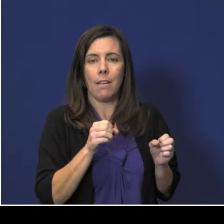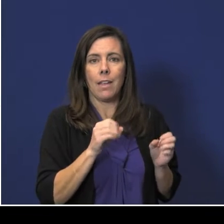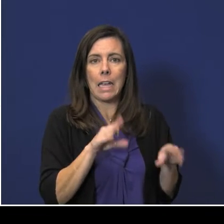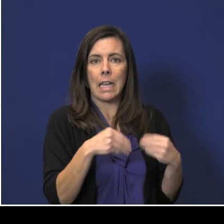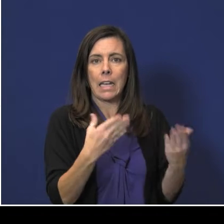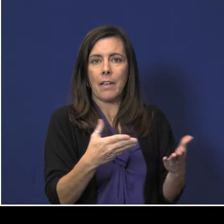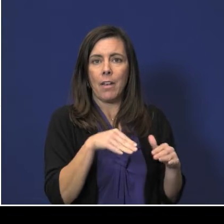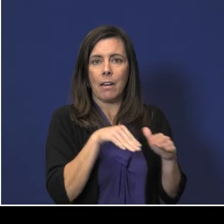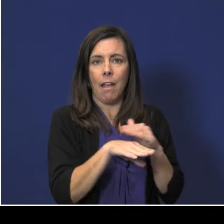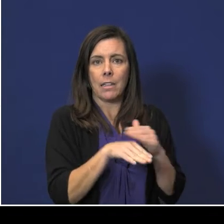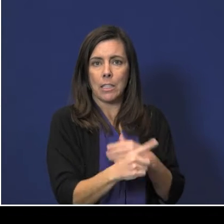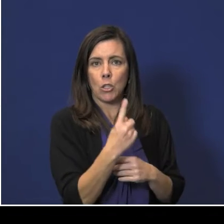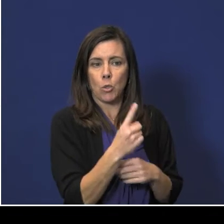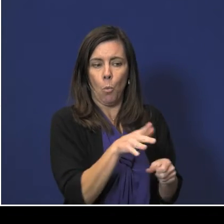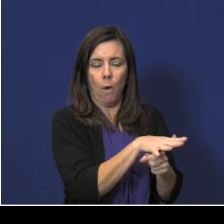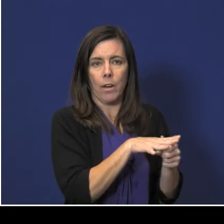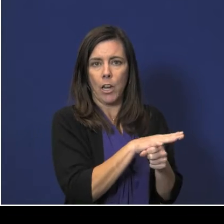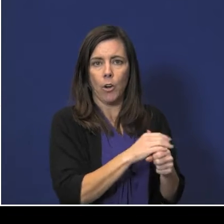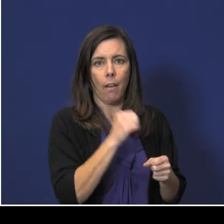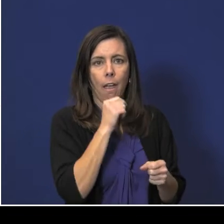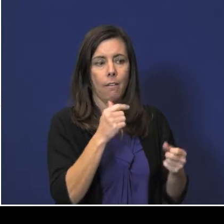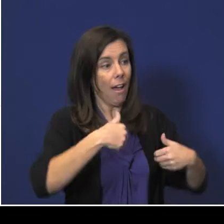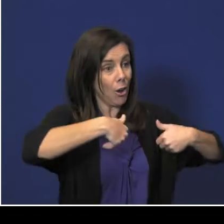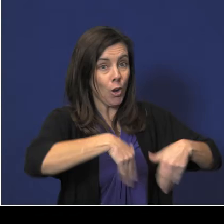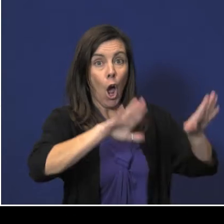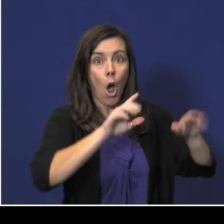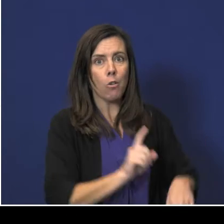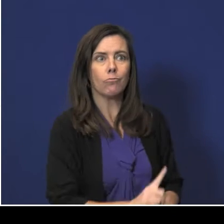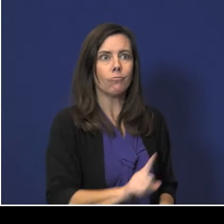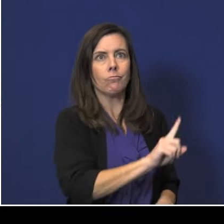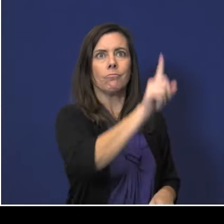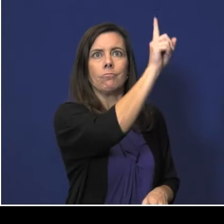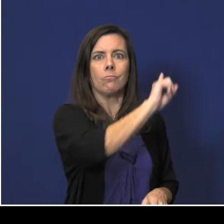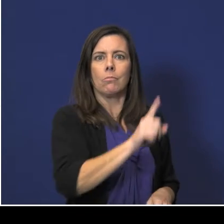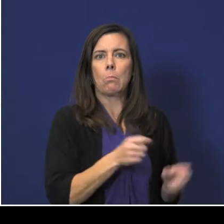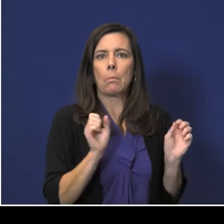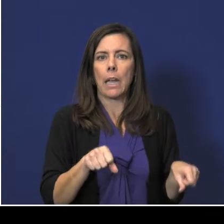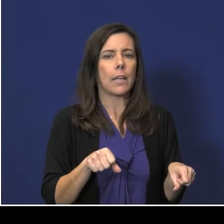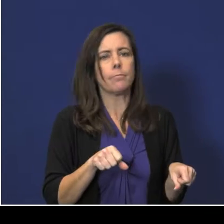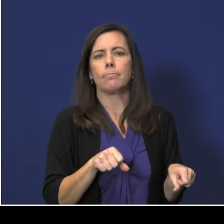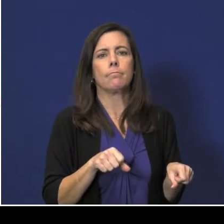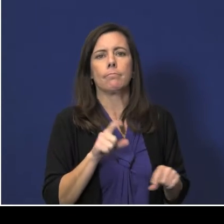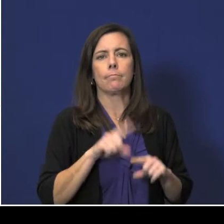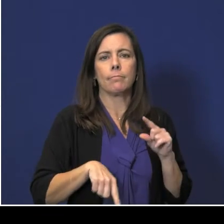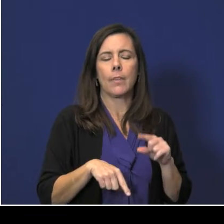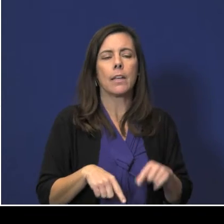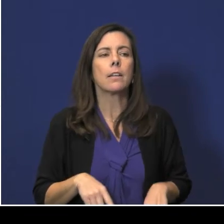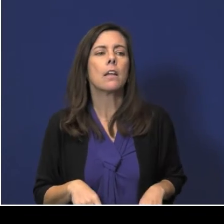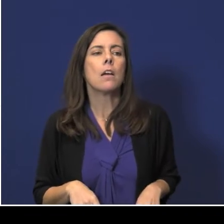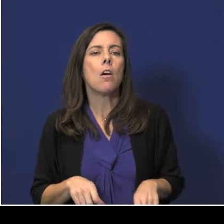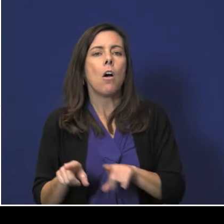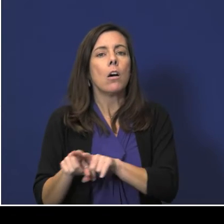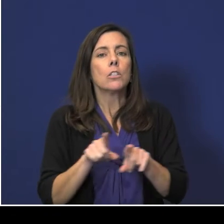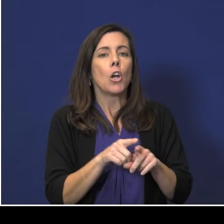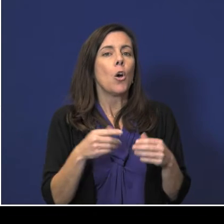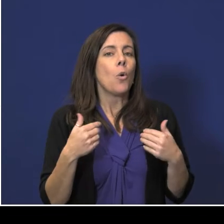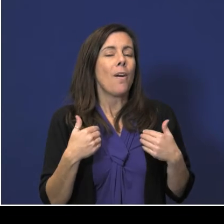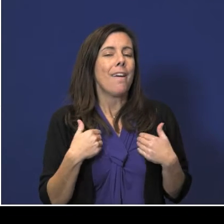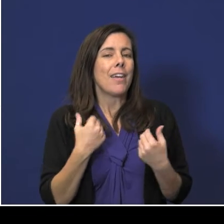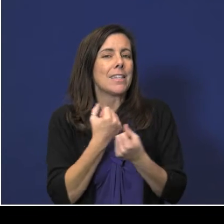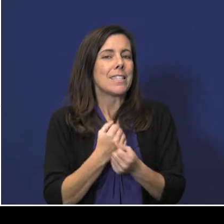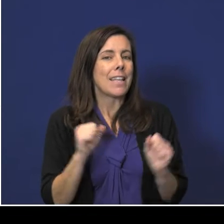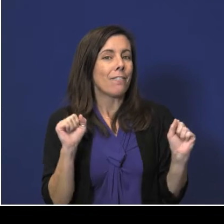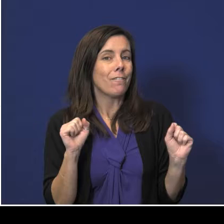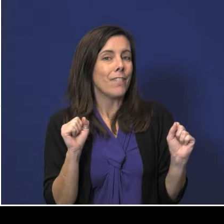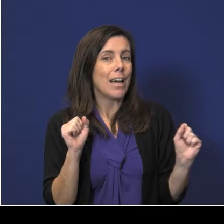not just free reign around the whole building. The second graphic shows that we have studied the safe social distancing. We've looked